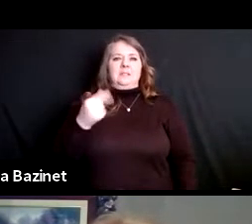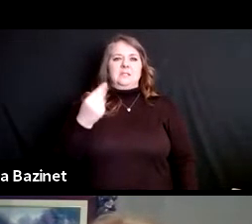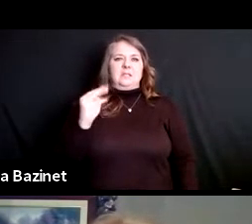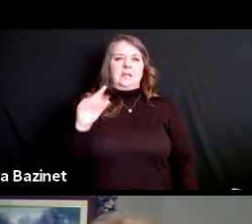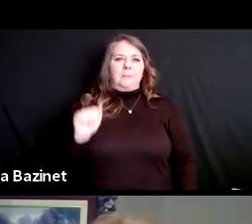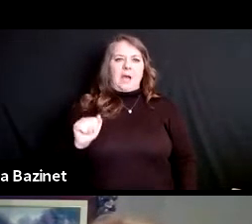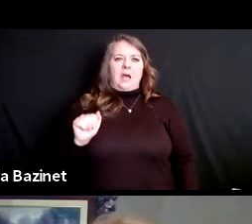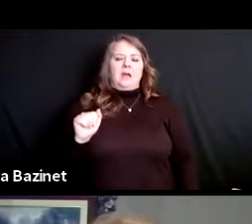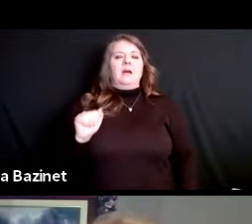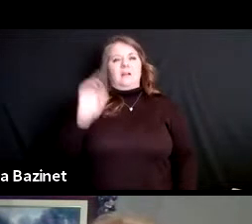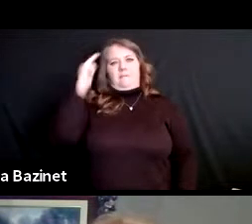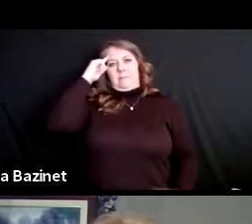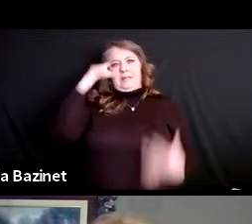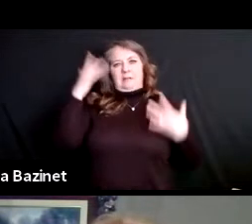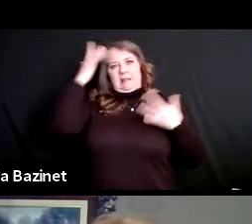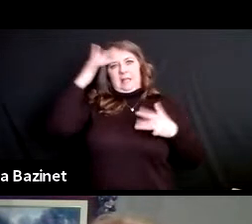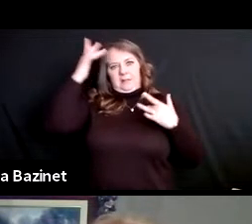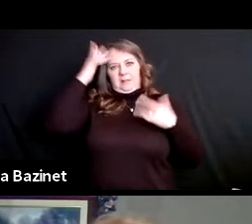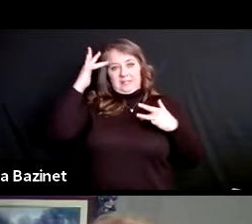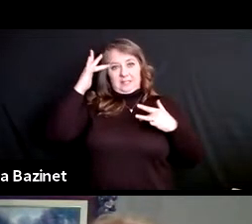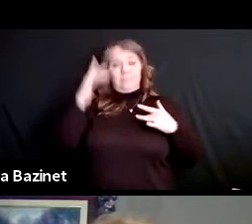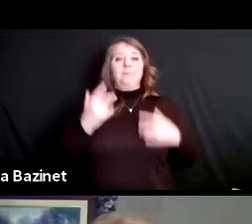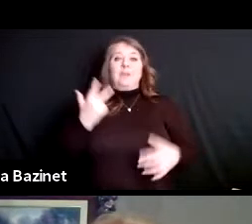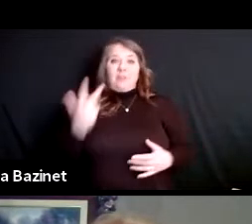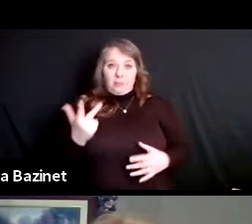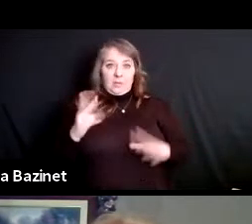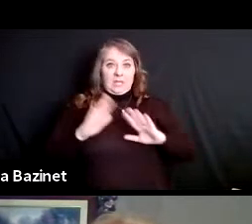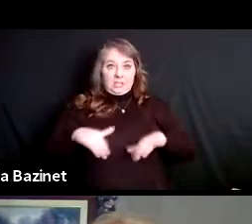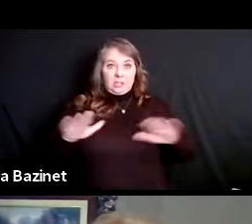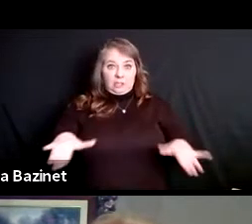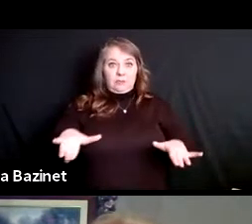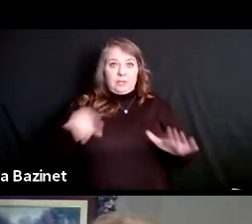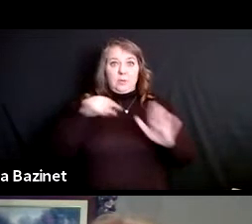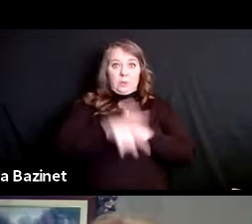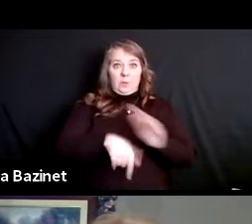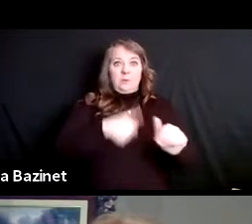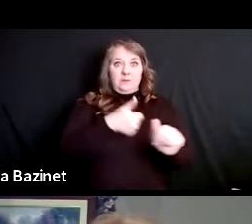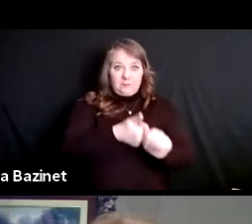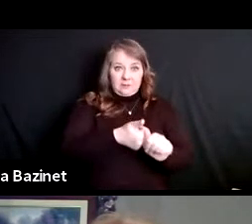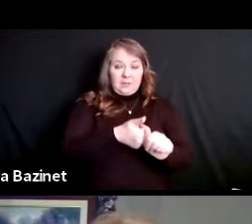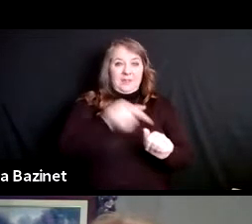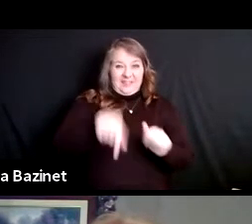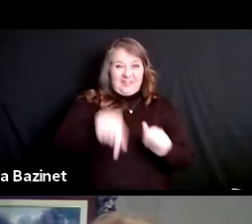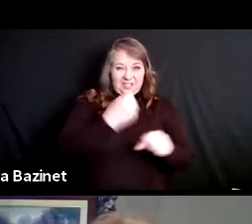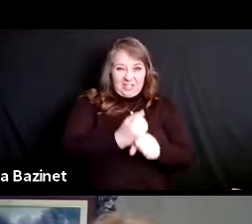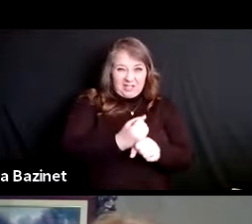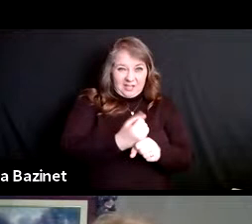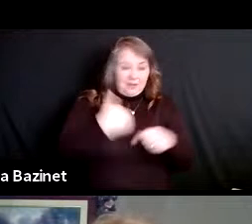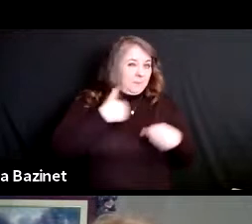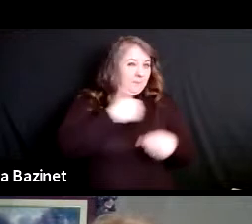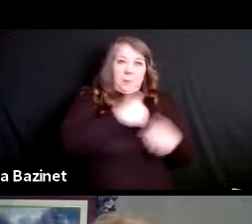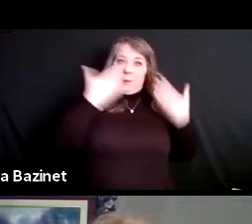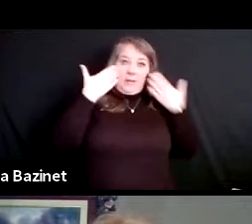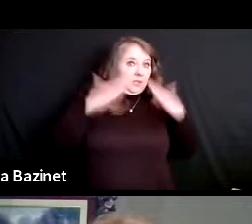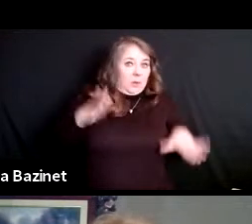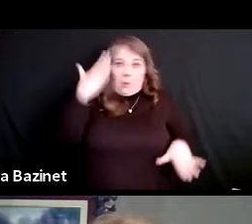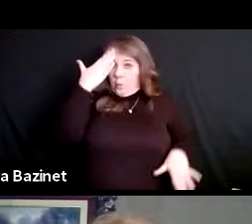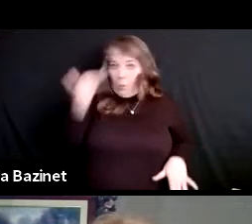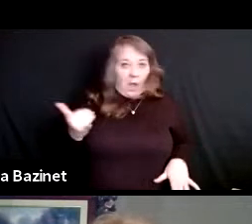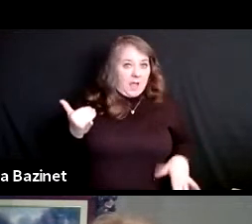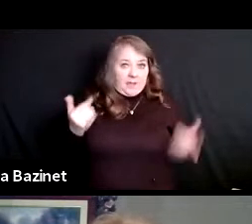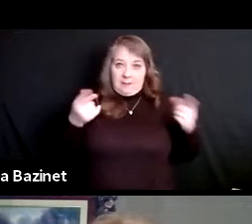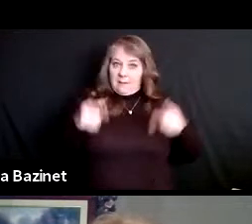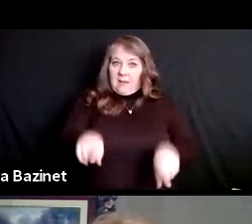illness. The 3 children that have taken their lives this year, we don't know why they took their